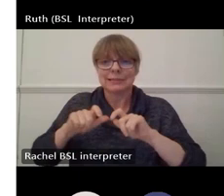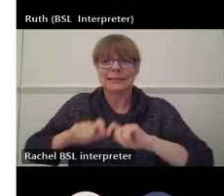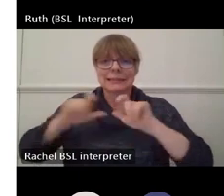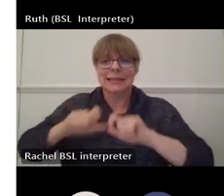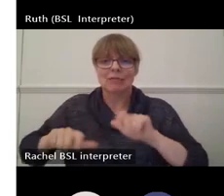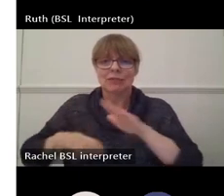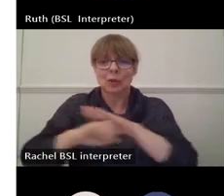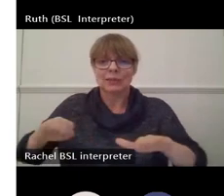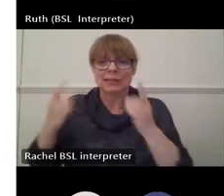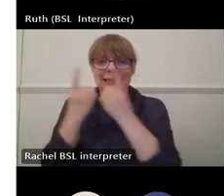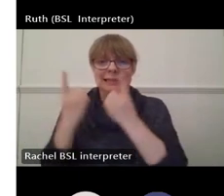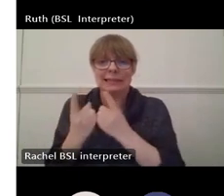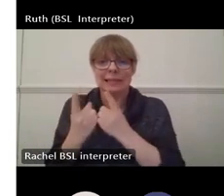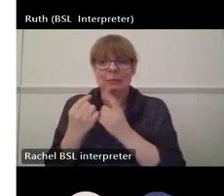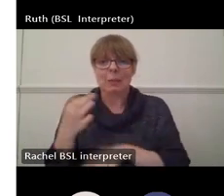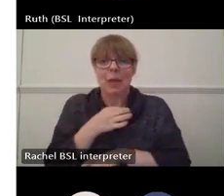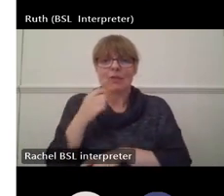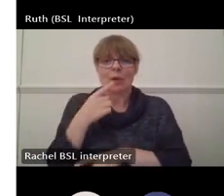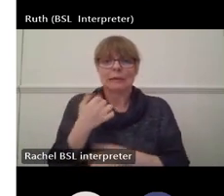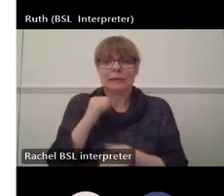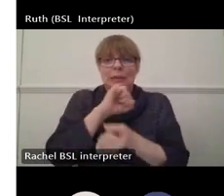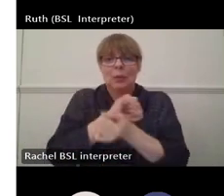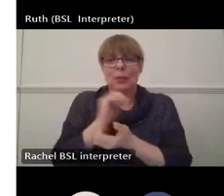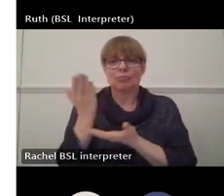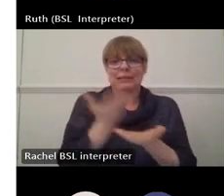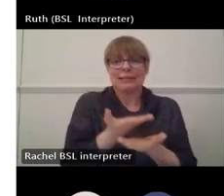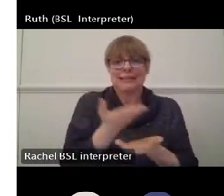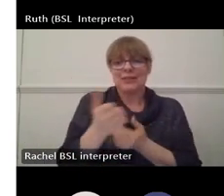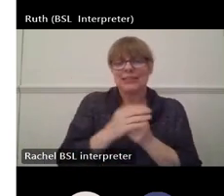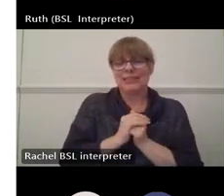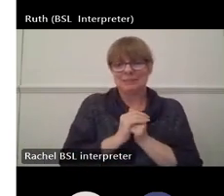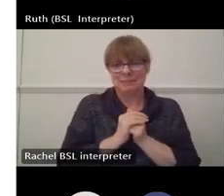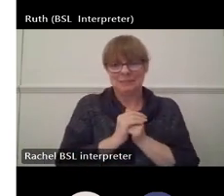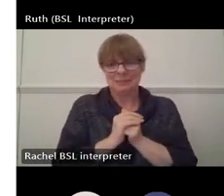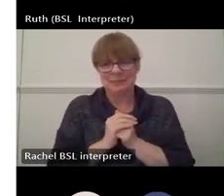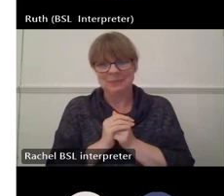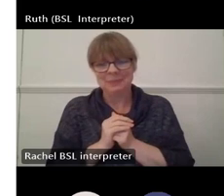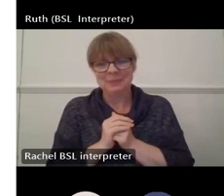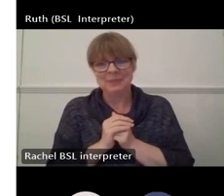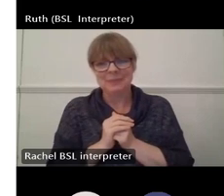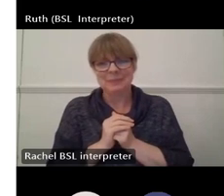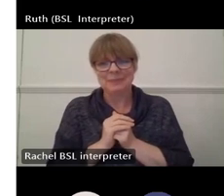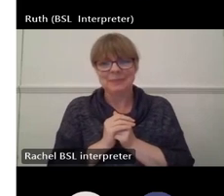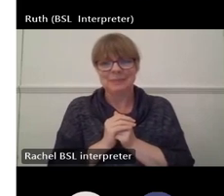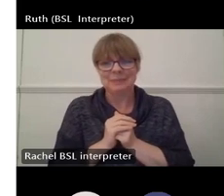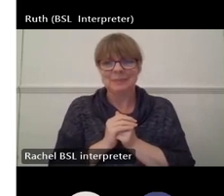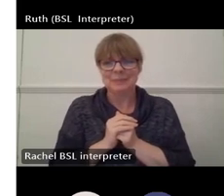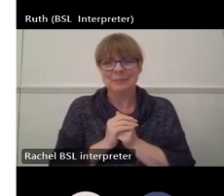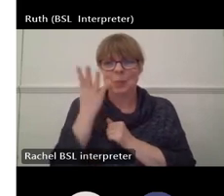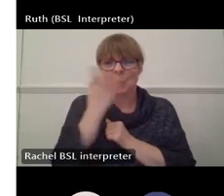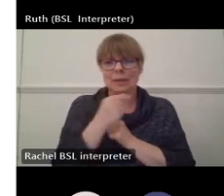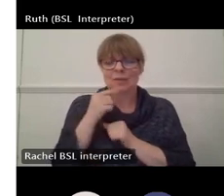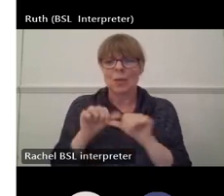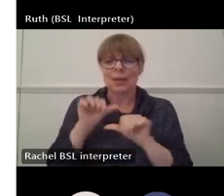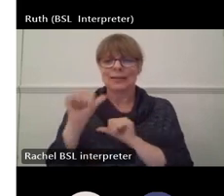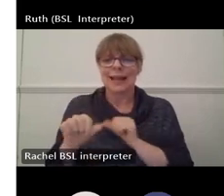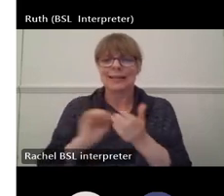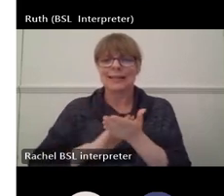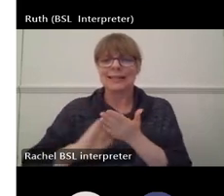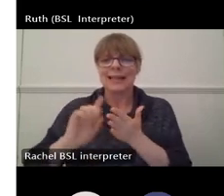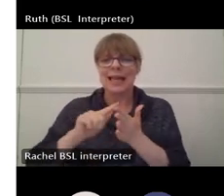I have the most remarkable view that you should all be jealous of at the moment. Wonderful, Paul. I'm going to come to Helen. Hi,